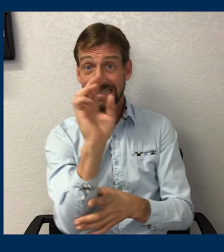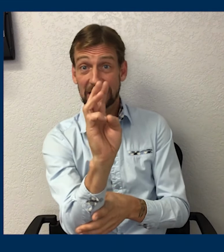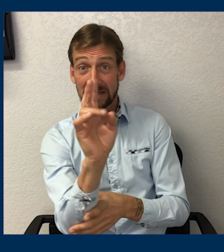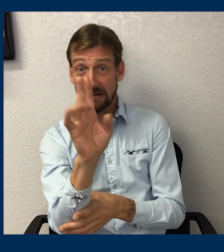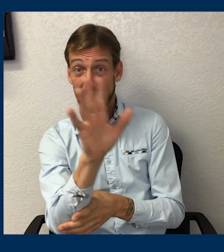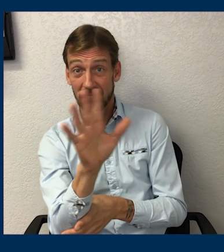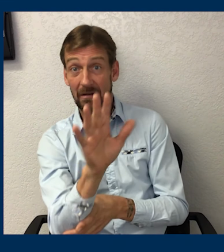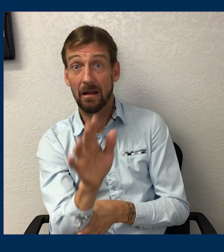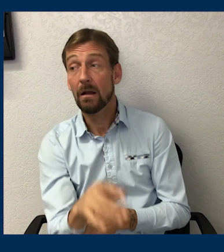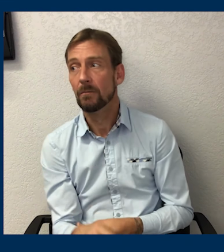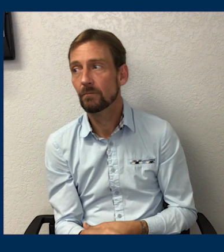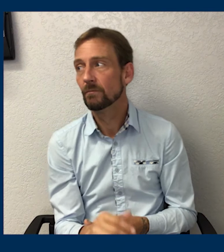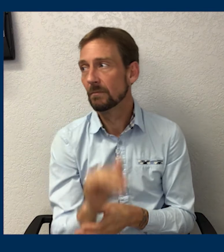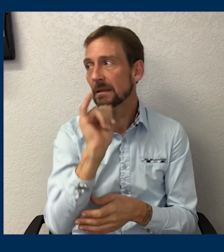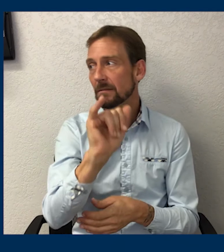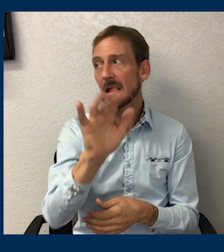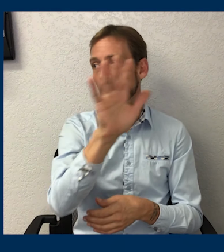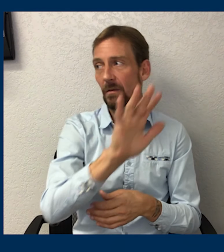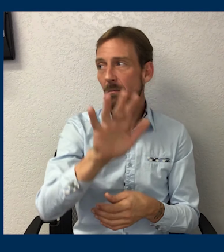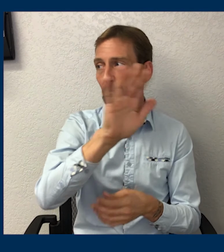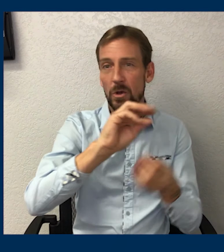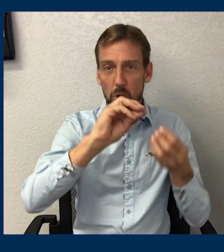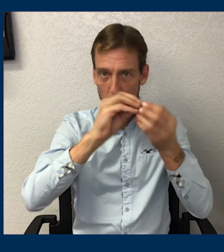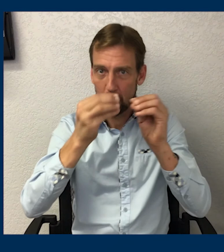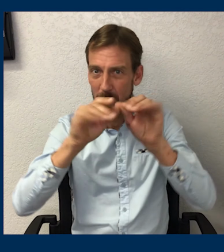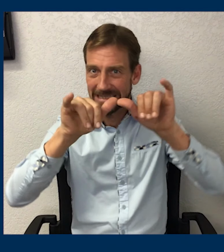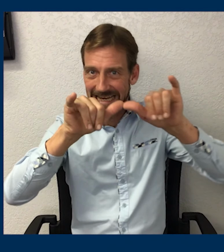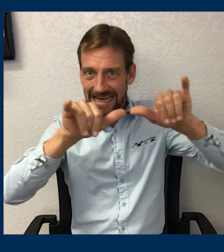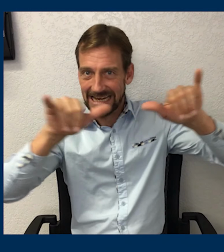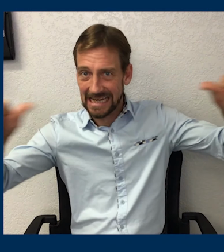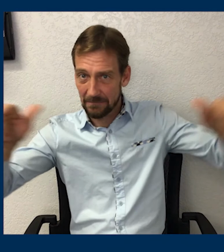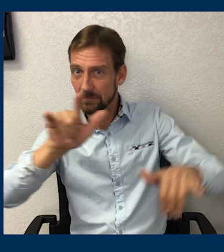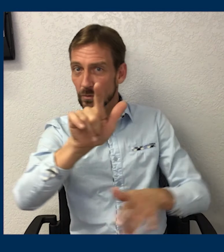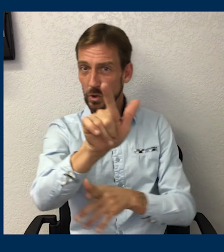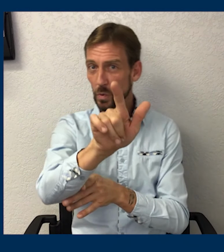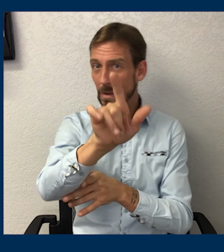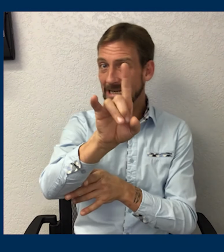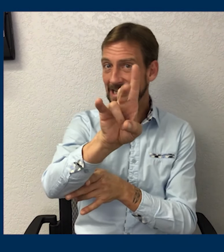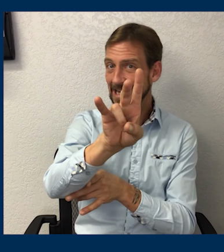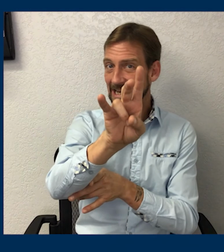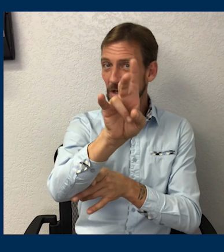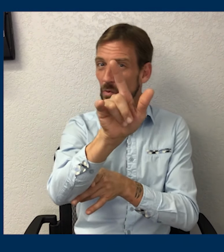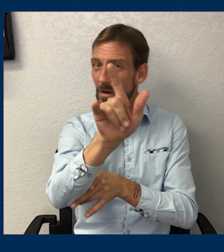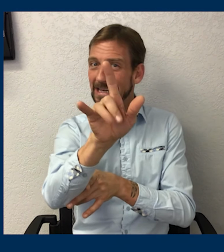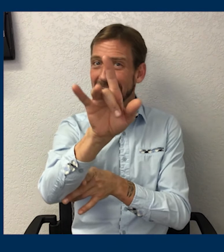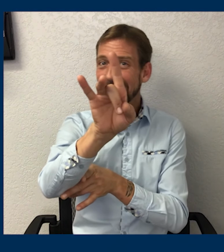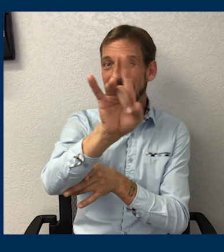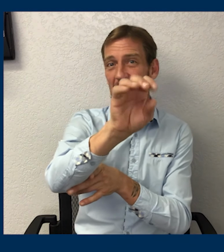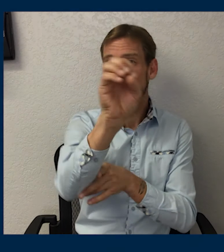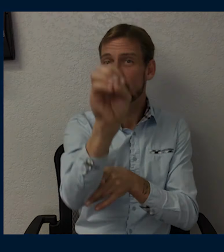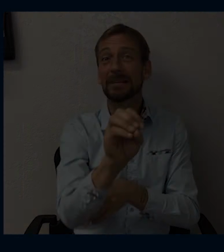we're right. So that's kind of following trends. We're about that 28%, maybe slightly Yeah. lower. So we're kind of following the trend.